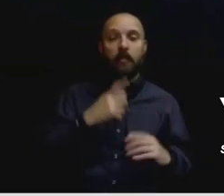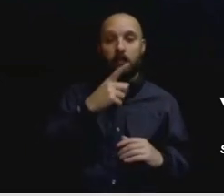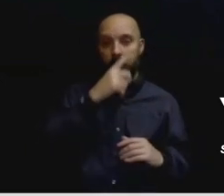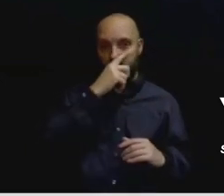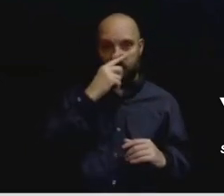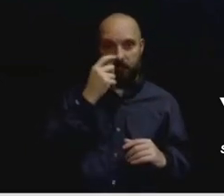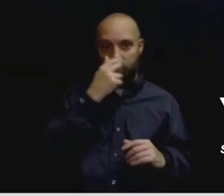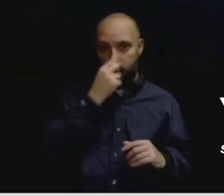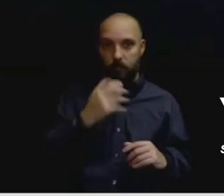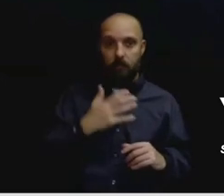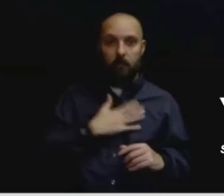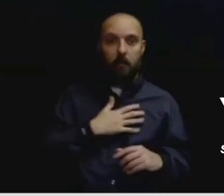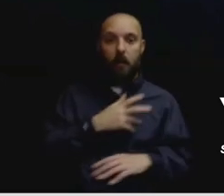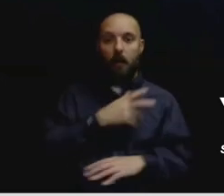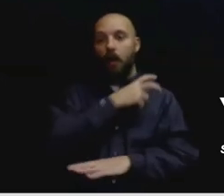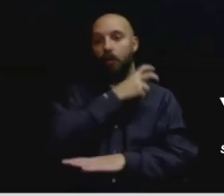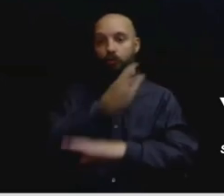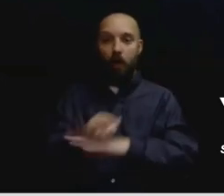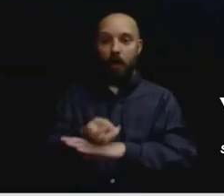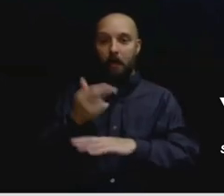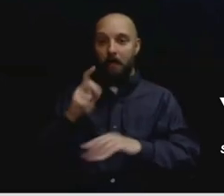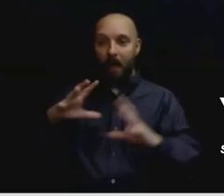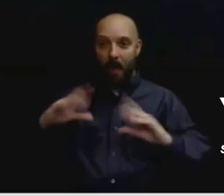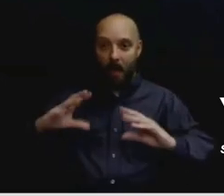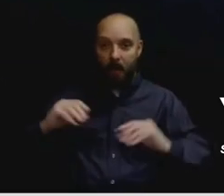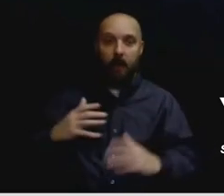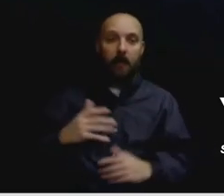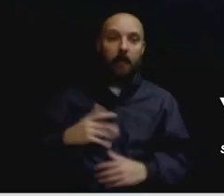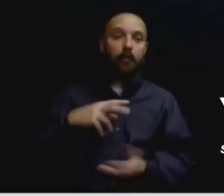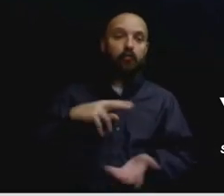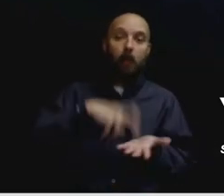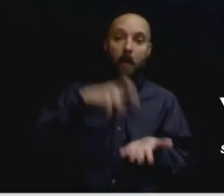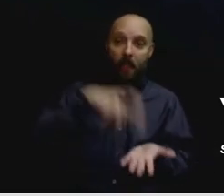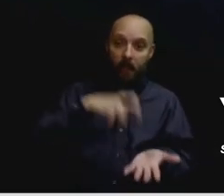my crash pad, the trampoline.